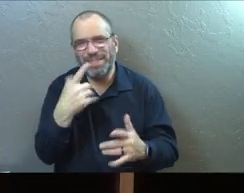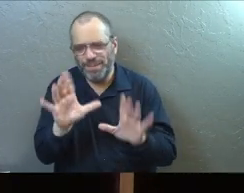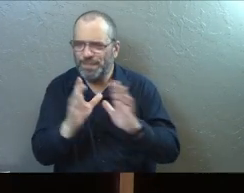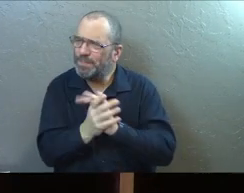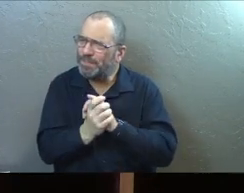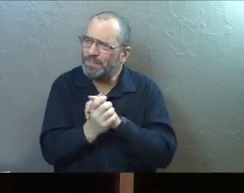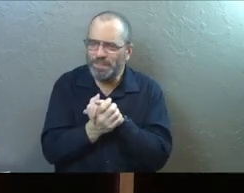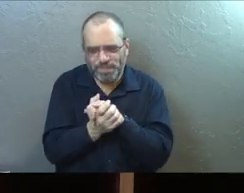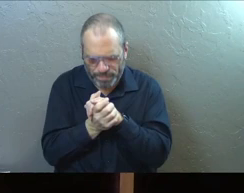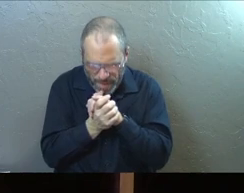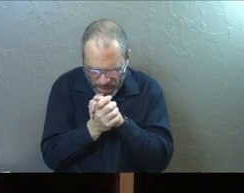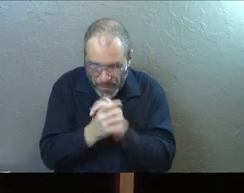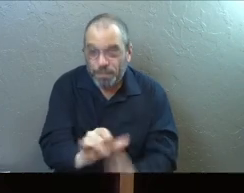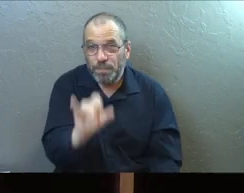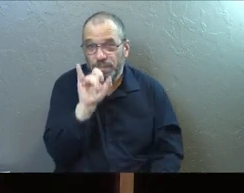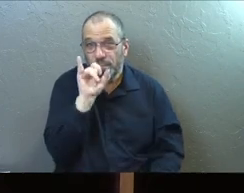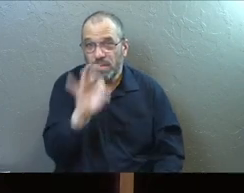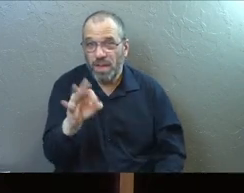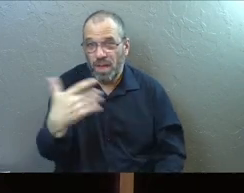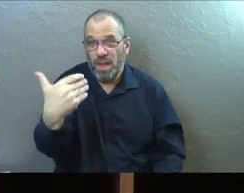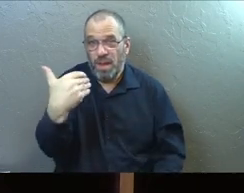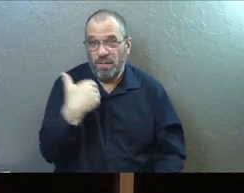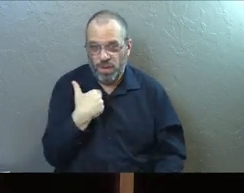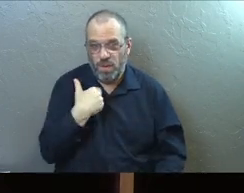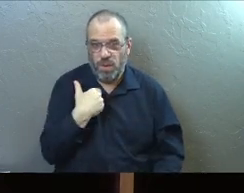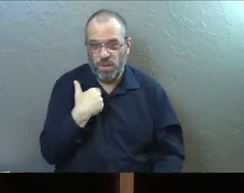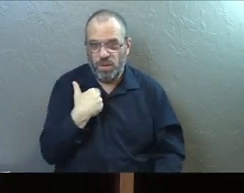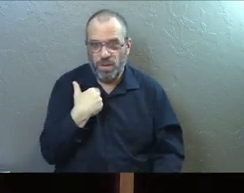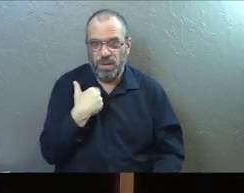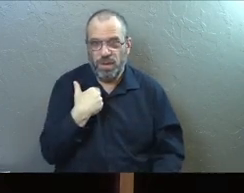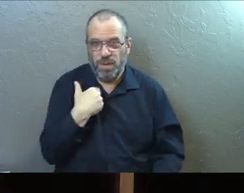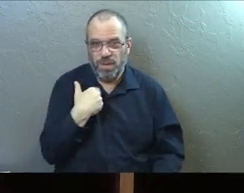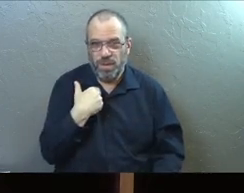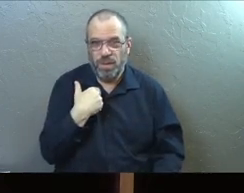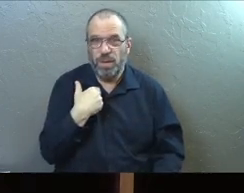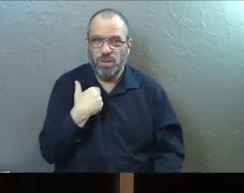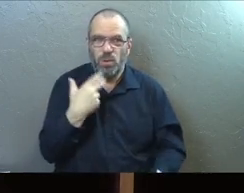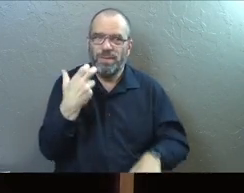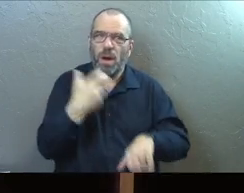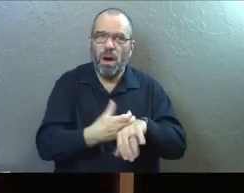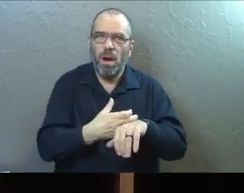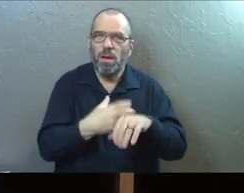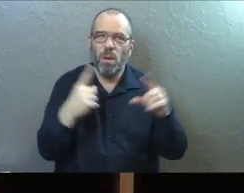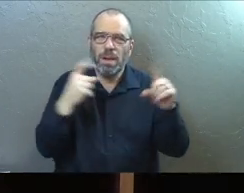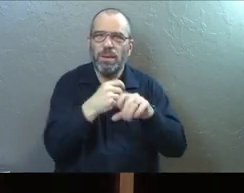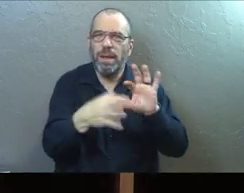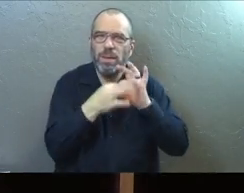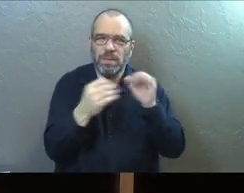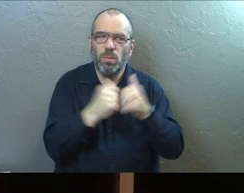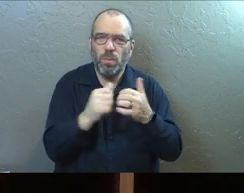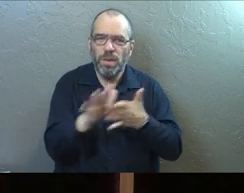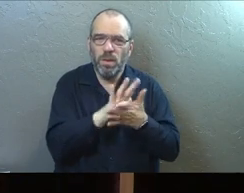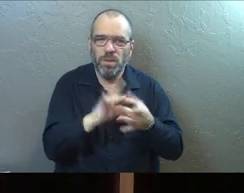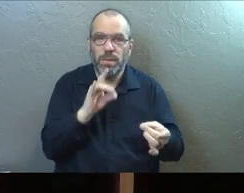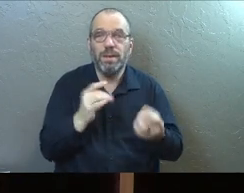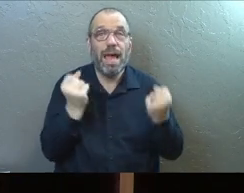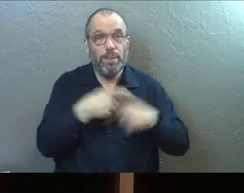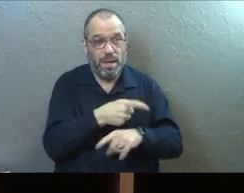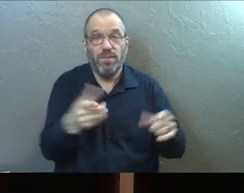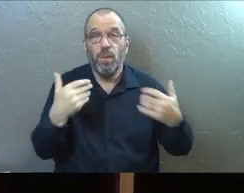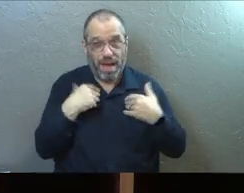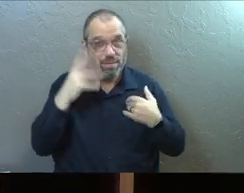thing. If you have a complicated relationship with the Holy Spirit today, and many of